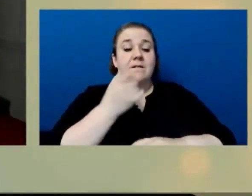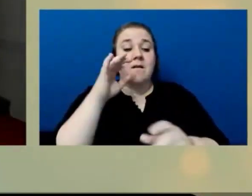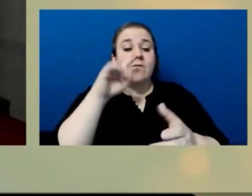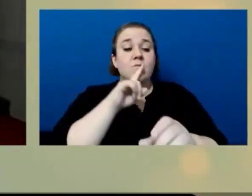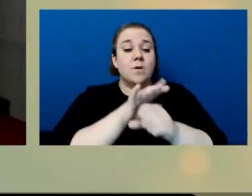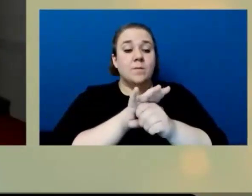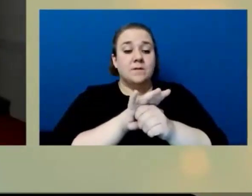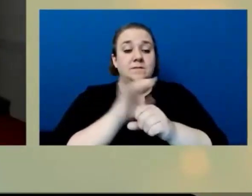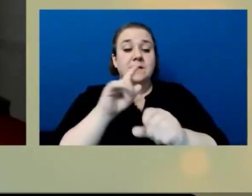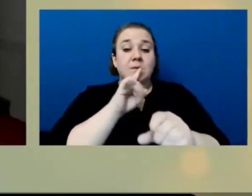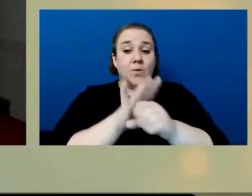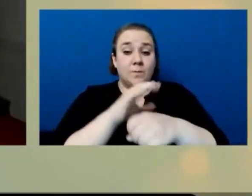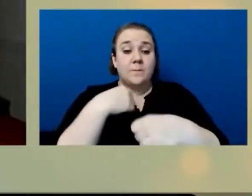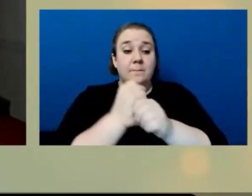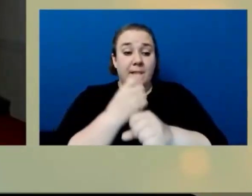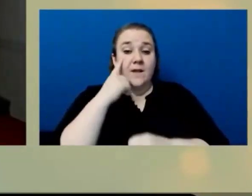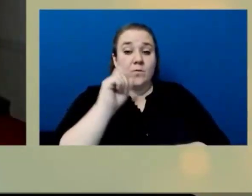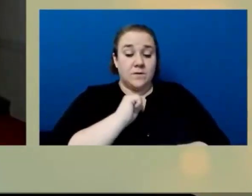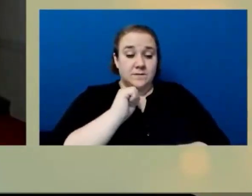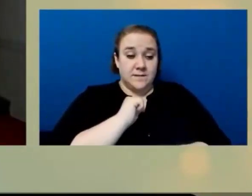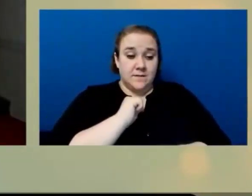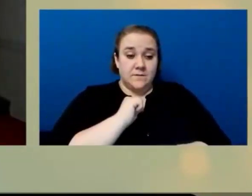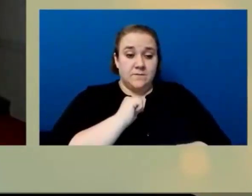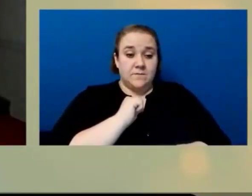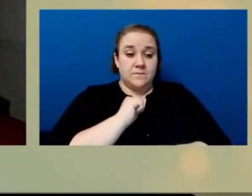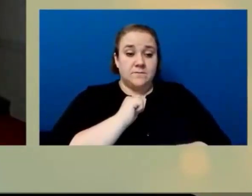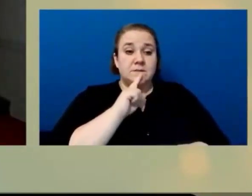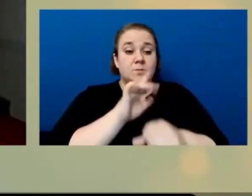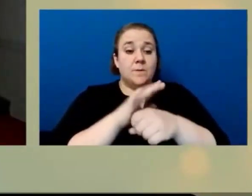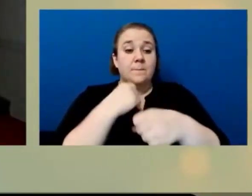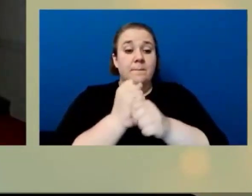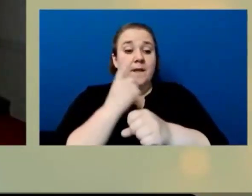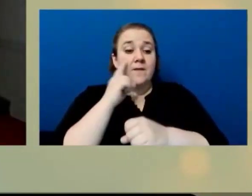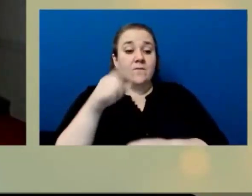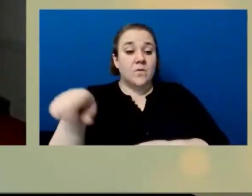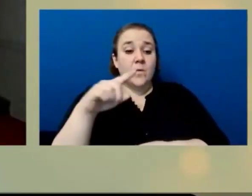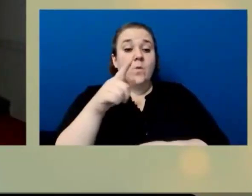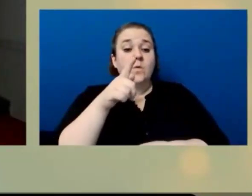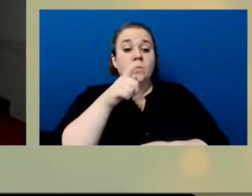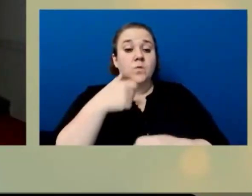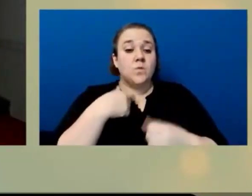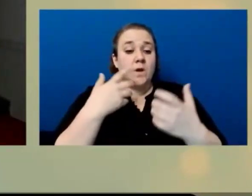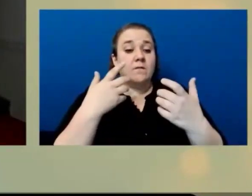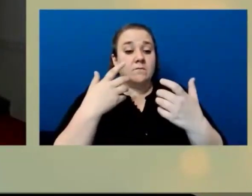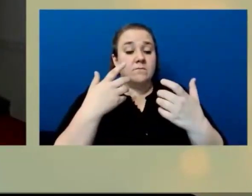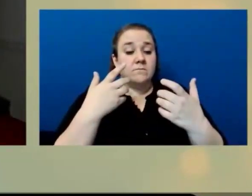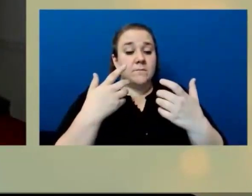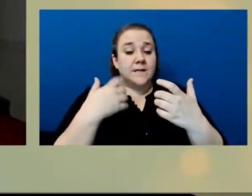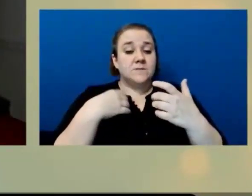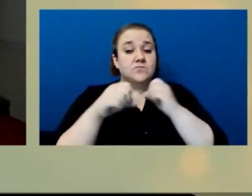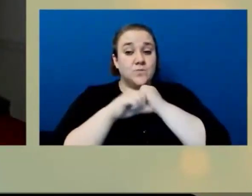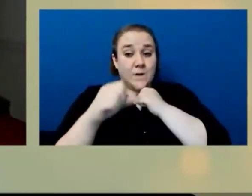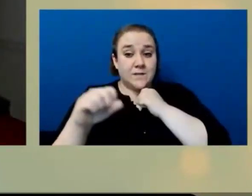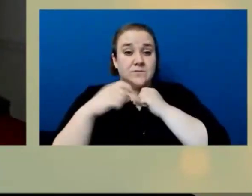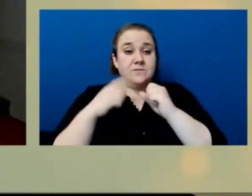a promise made to ourselves, a promise made to those we have been